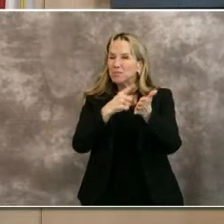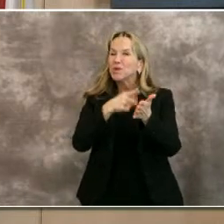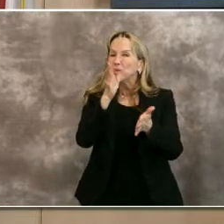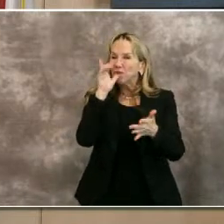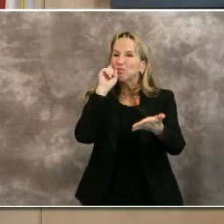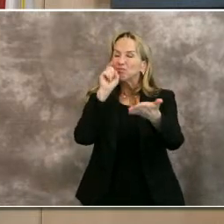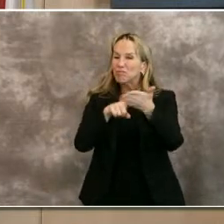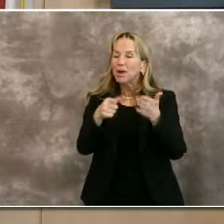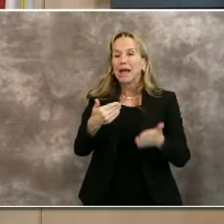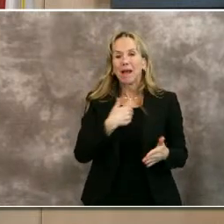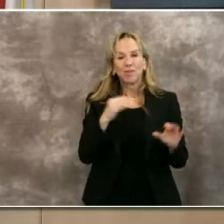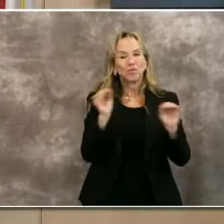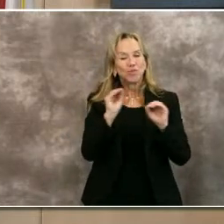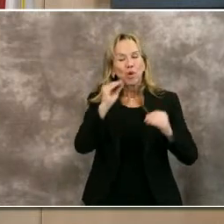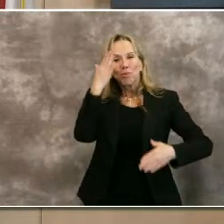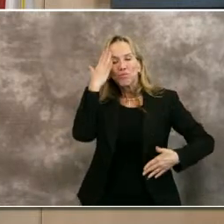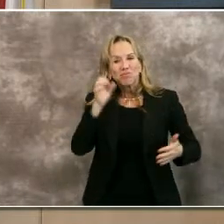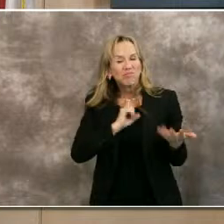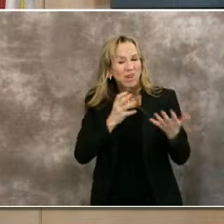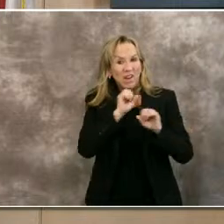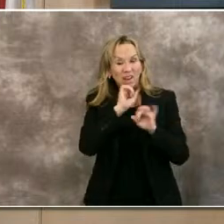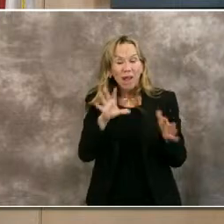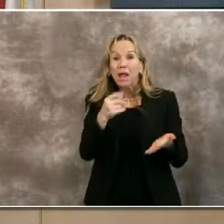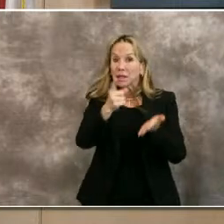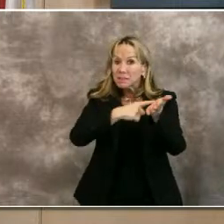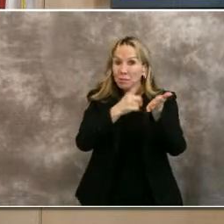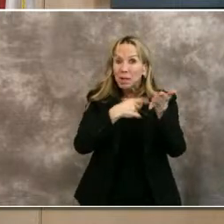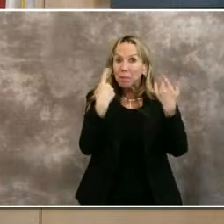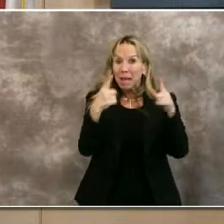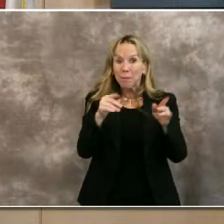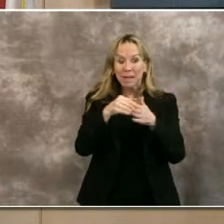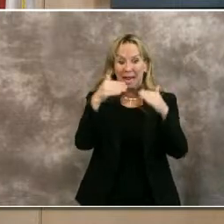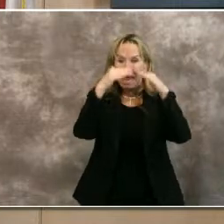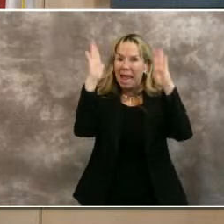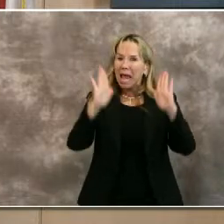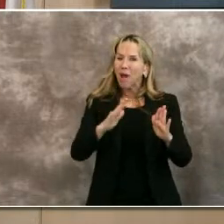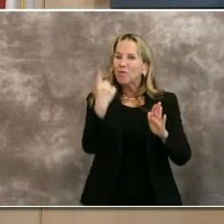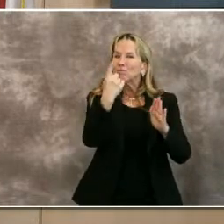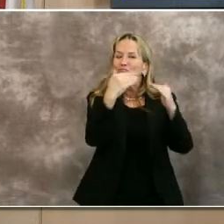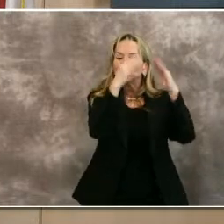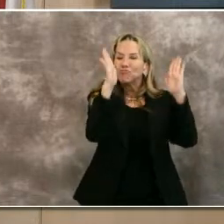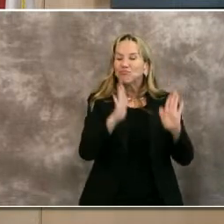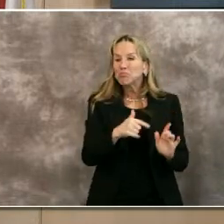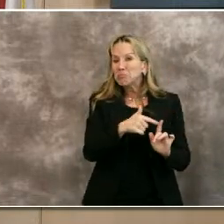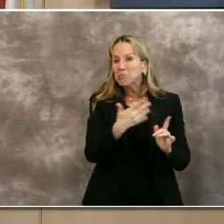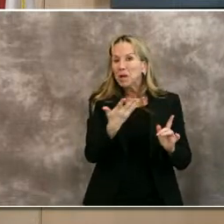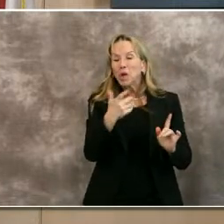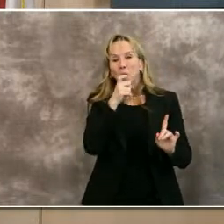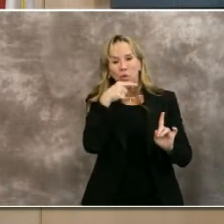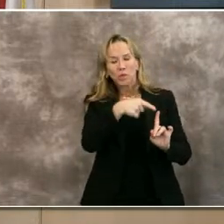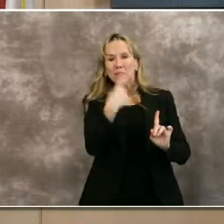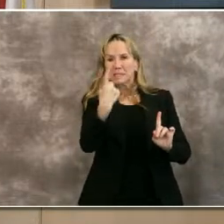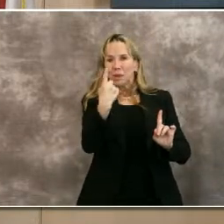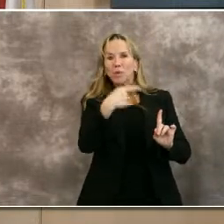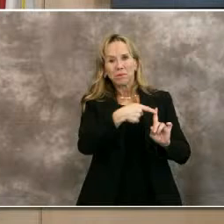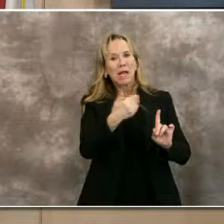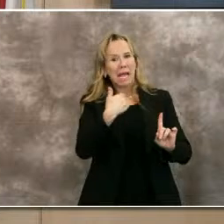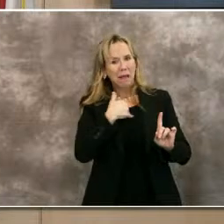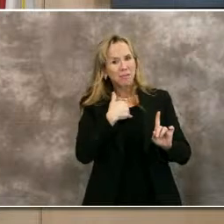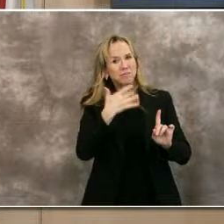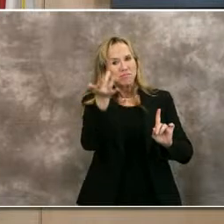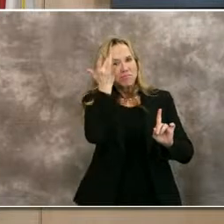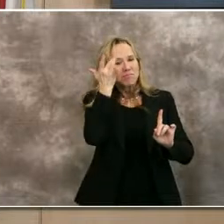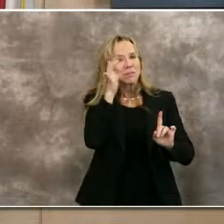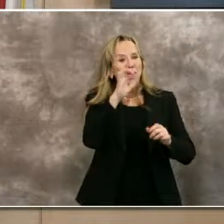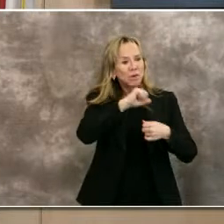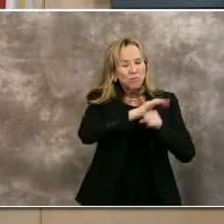cases. We'll find some in households of known COVID cases who were symptomatic, and those